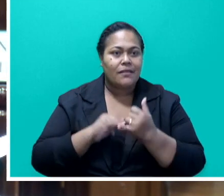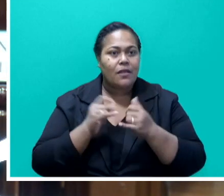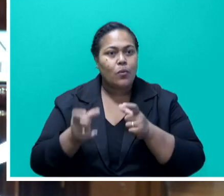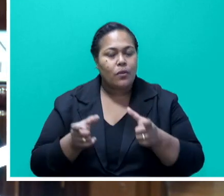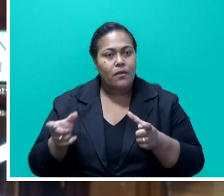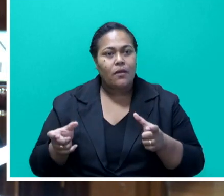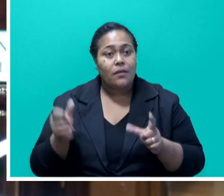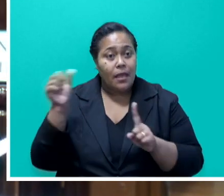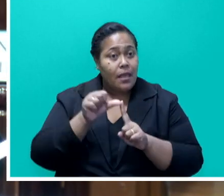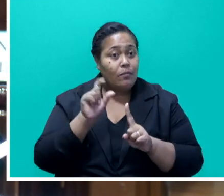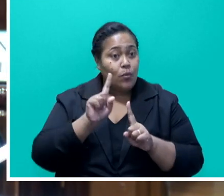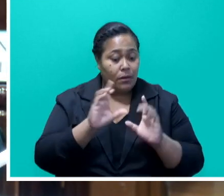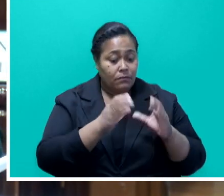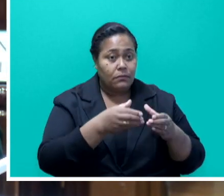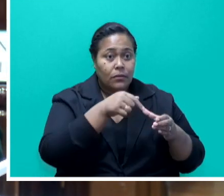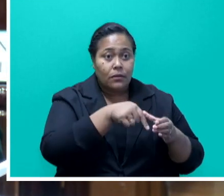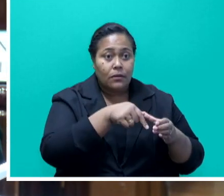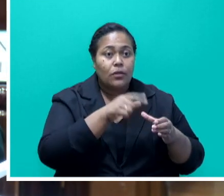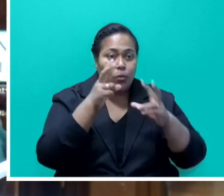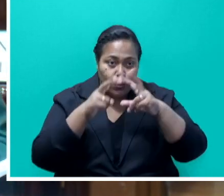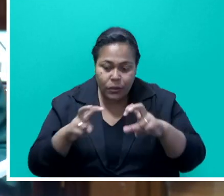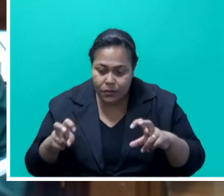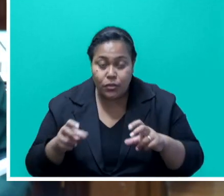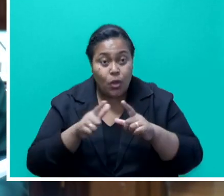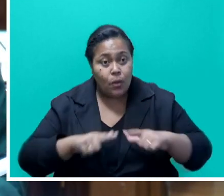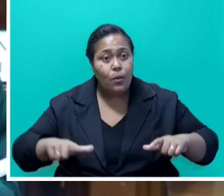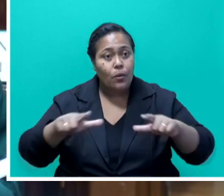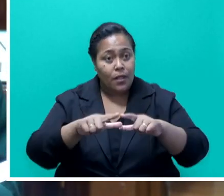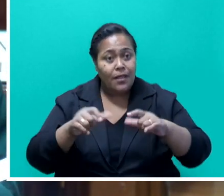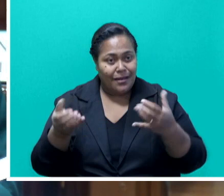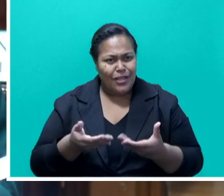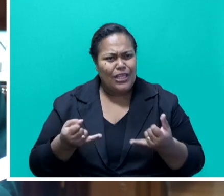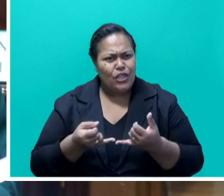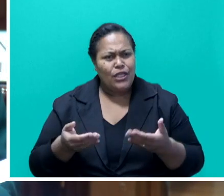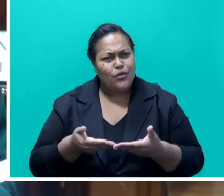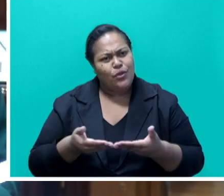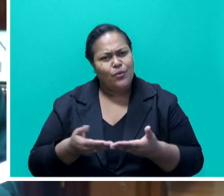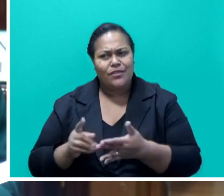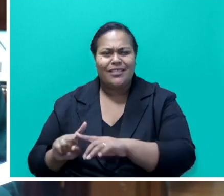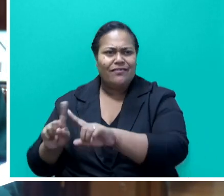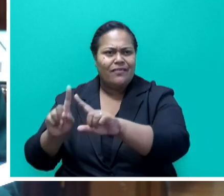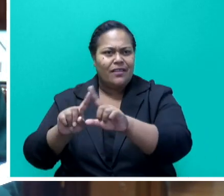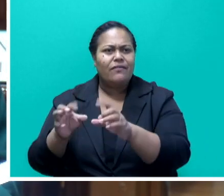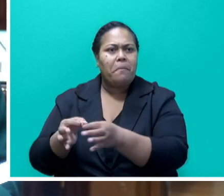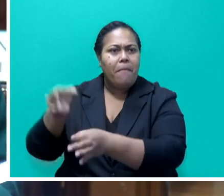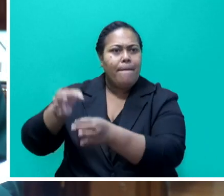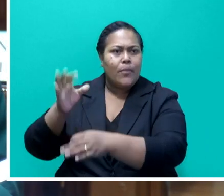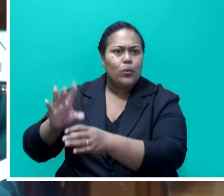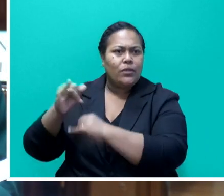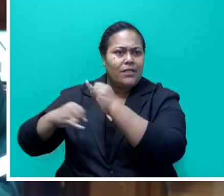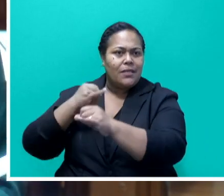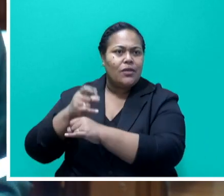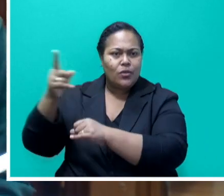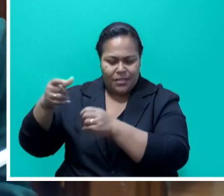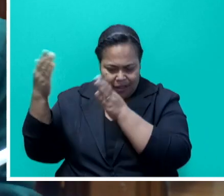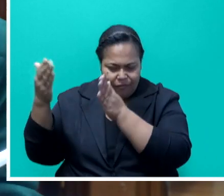Mr. Speaker, is to research both locals and introduce bamboo species with a focus on the types of bamboos that grow well in the